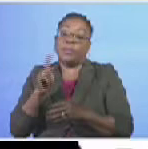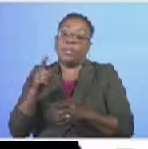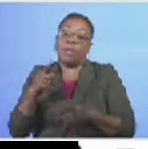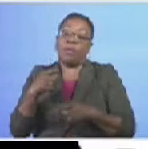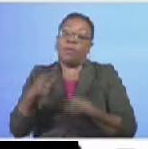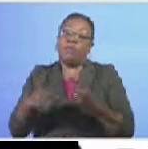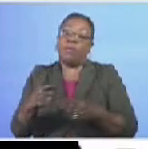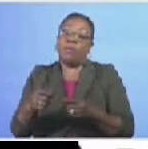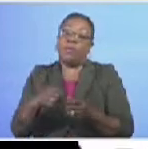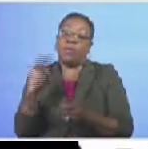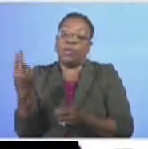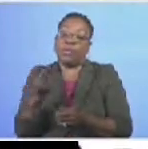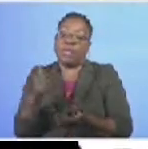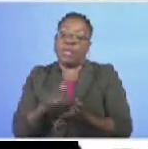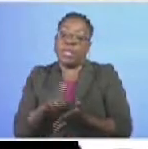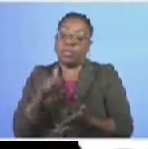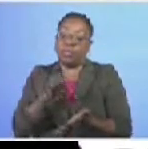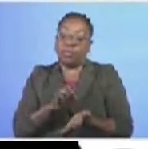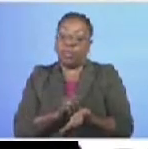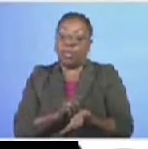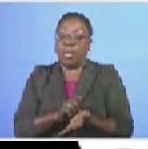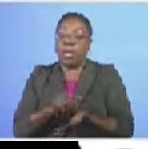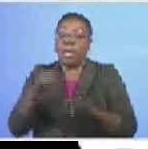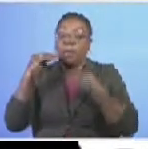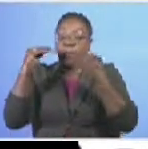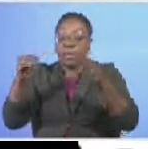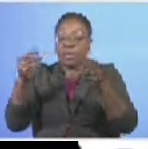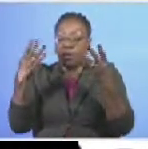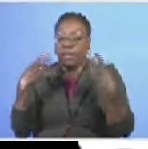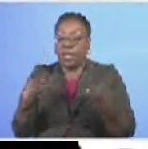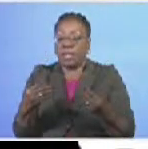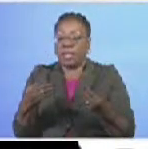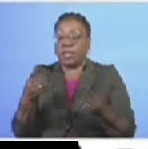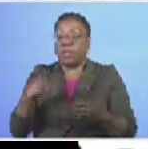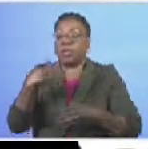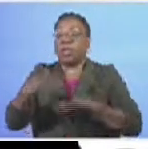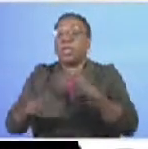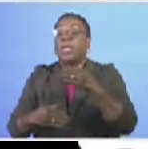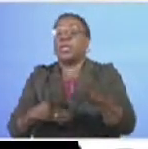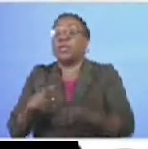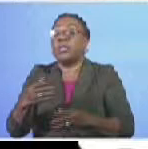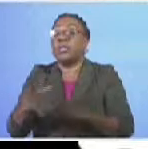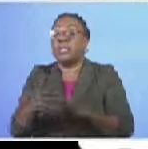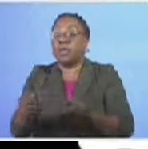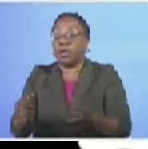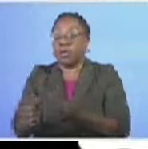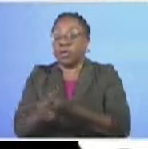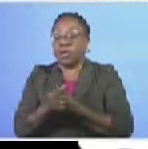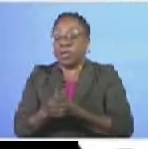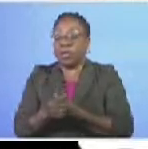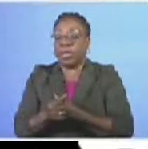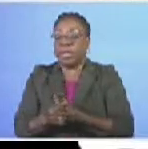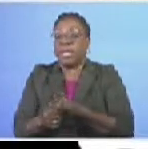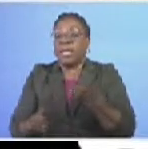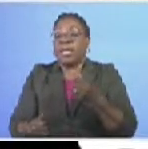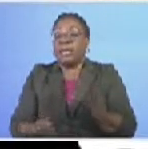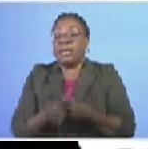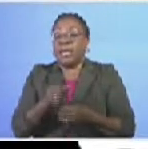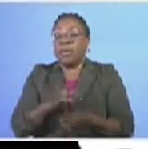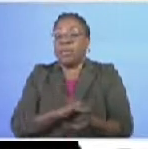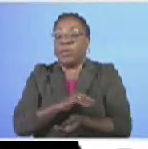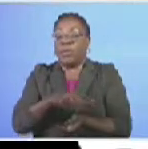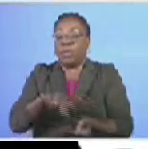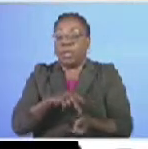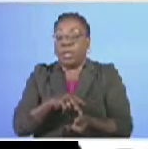treat COVID-19. The Ministry of Health is also in the process of securing therapeutics and